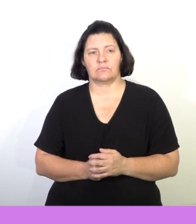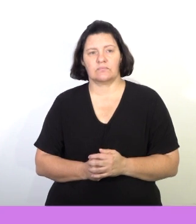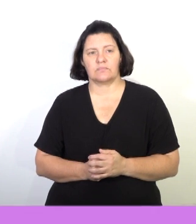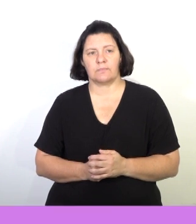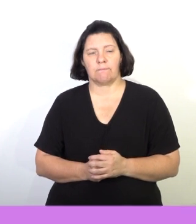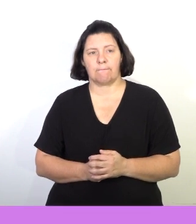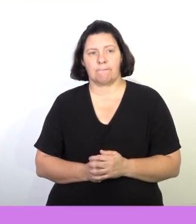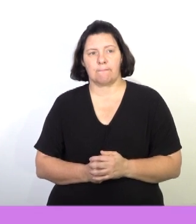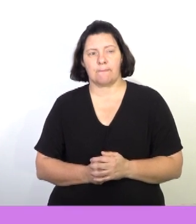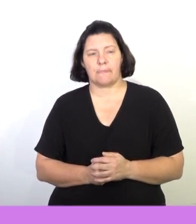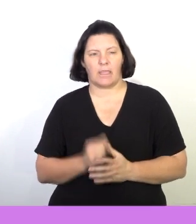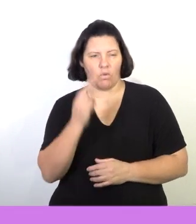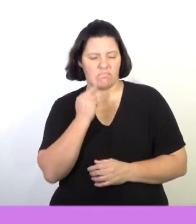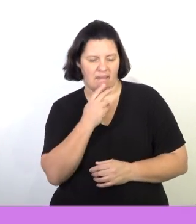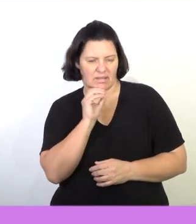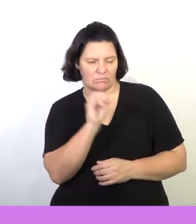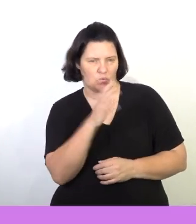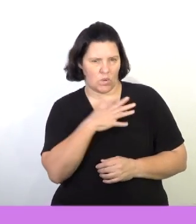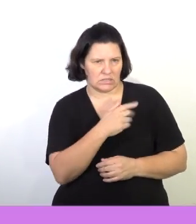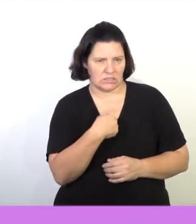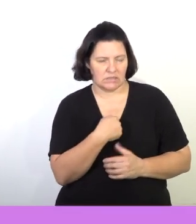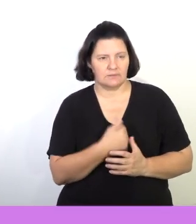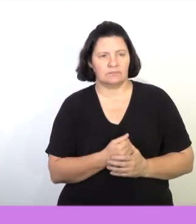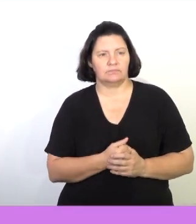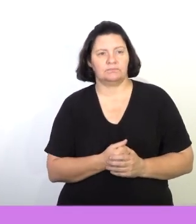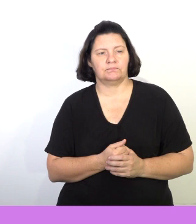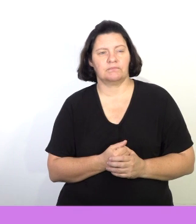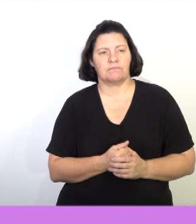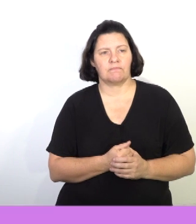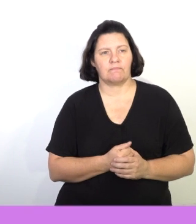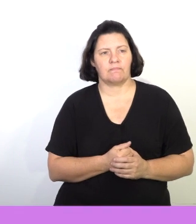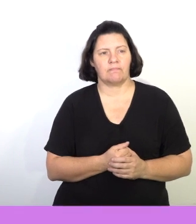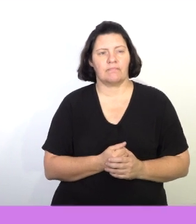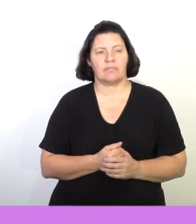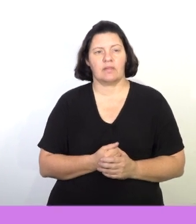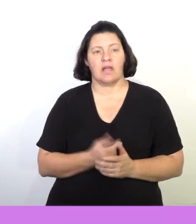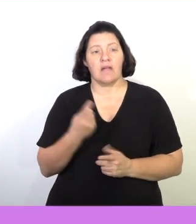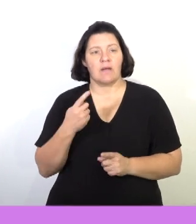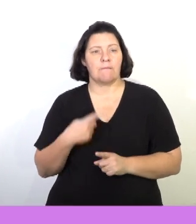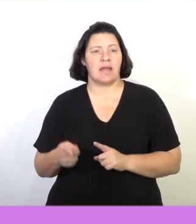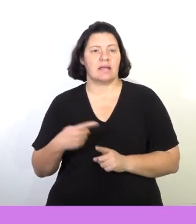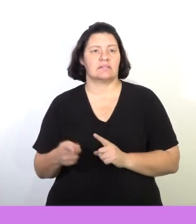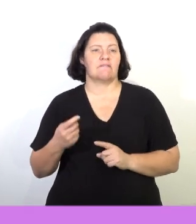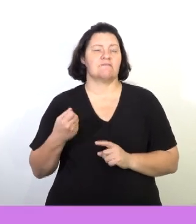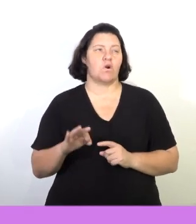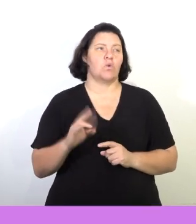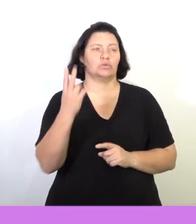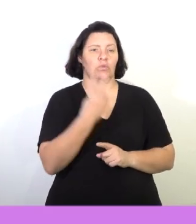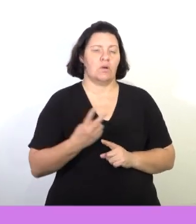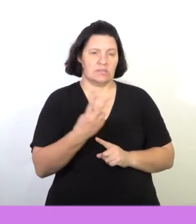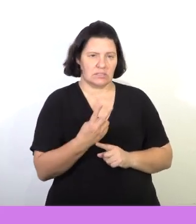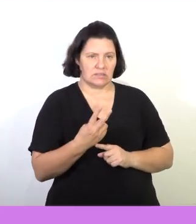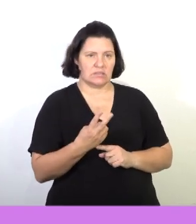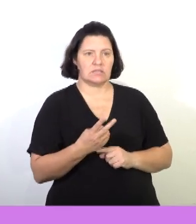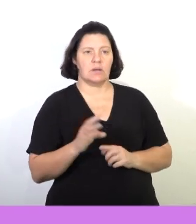And then, let me put it nicely on the grid. Yes. And then if he plays